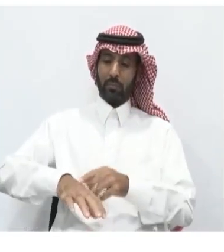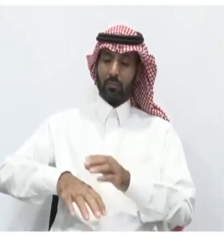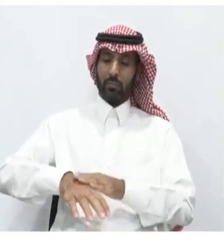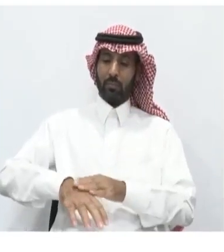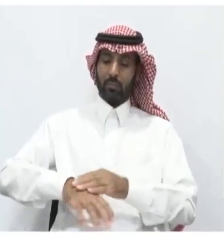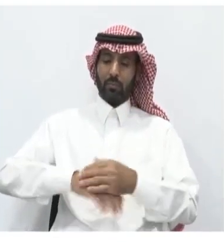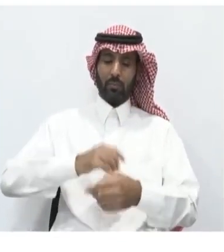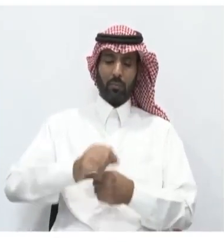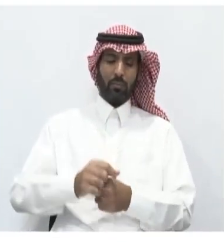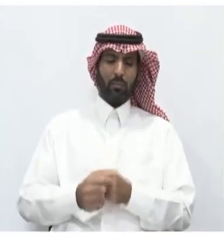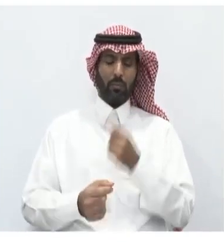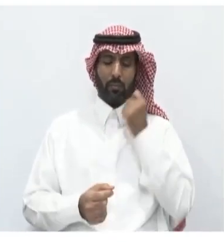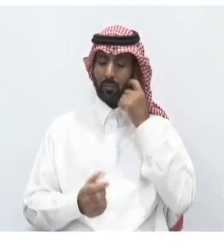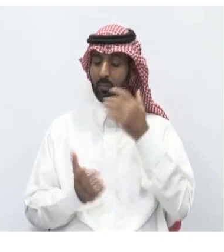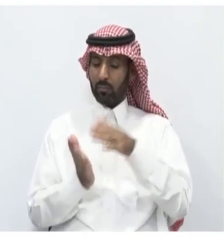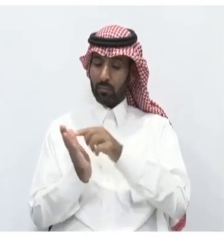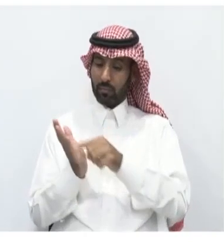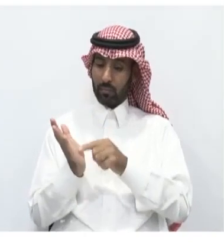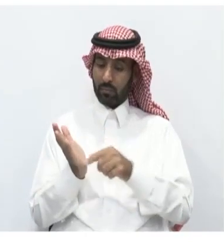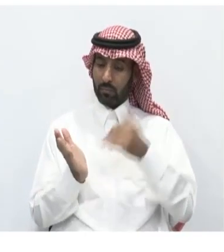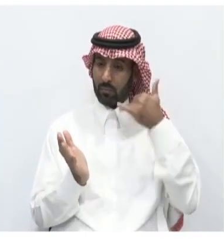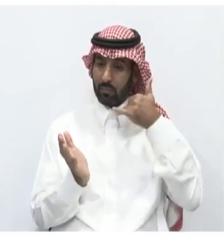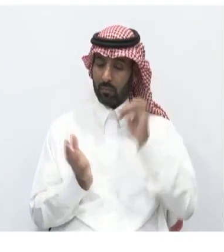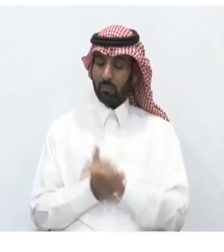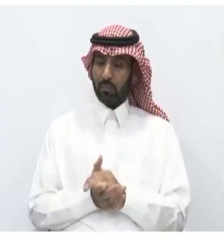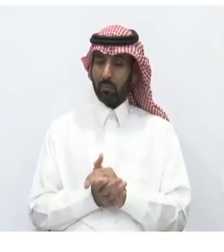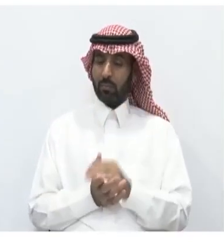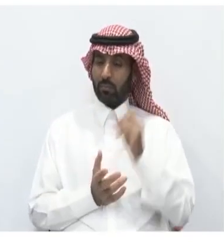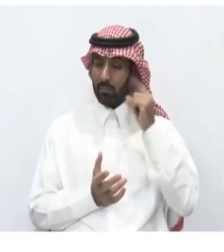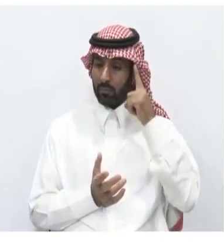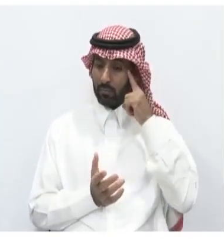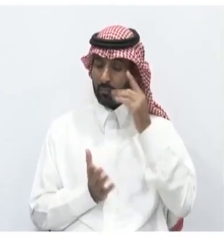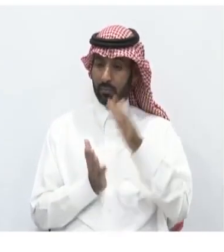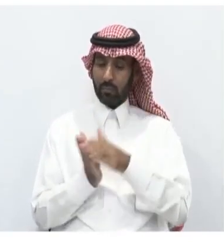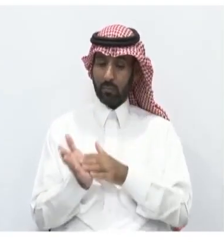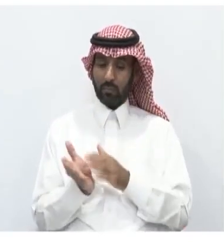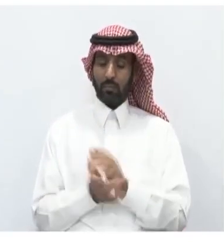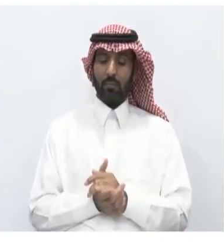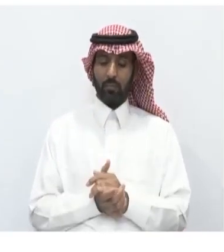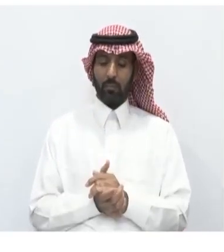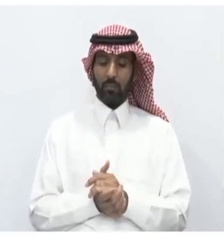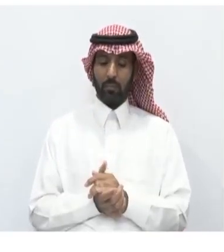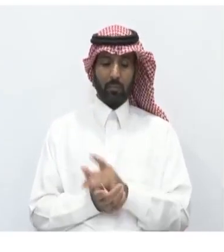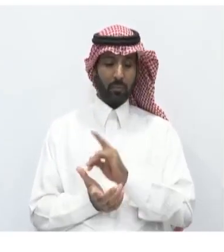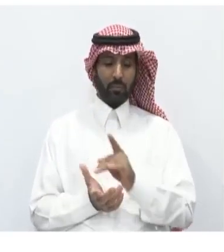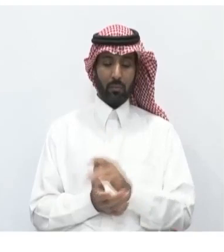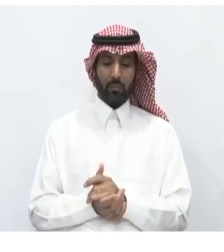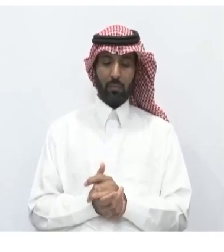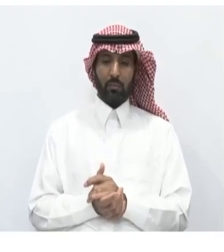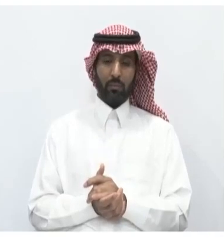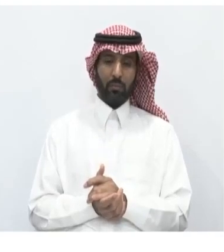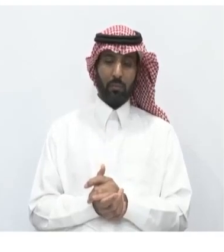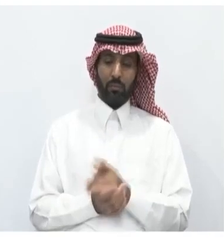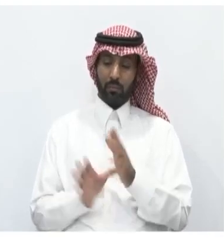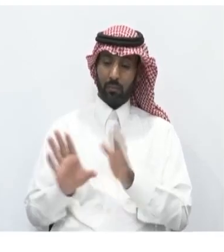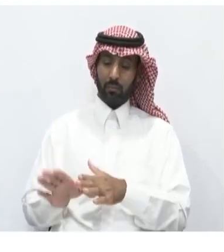bandages. What about the smartphone? Did he mention something about the smartphone? No. So he said to